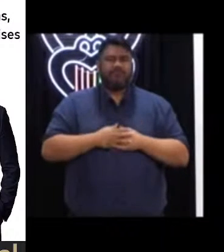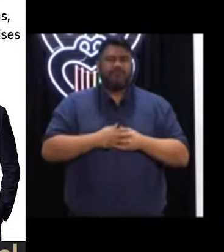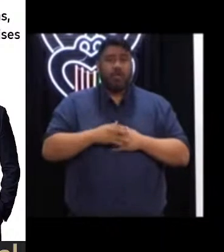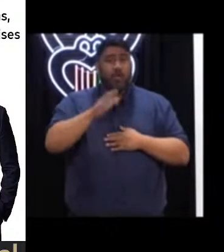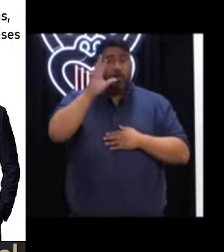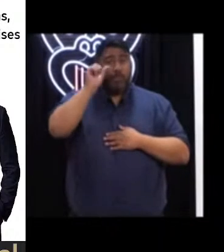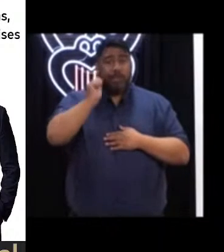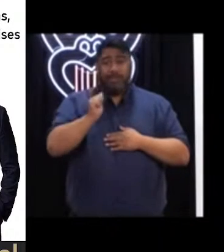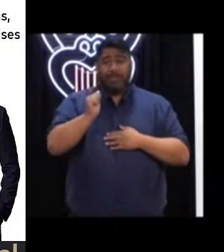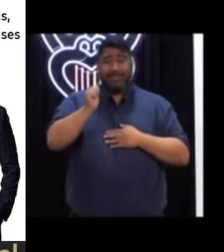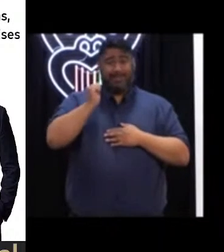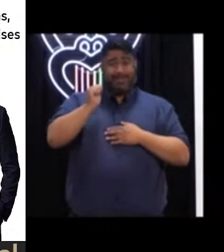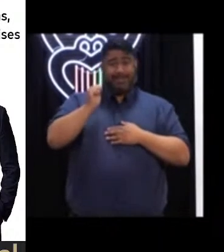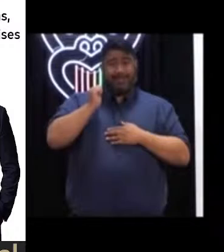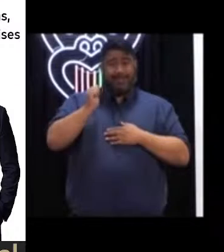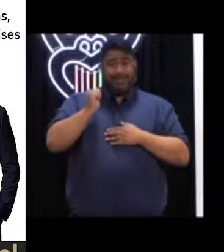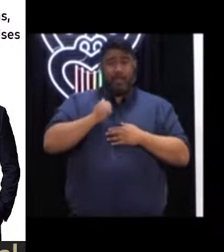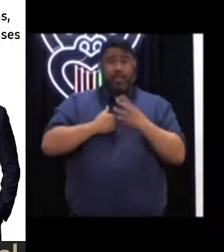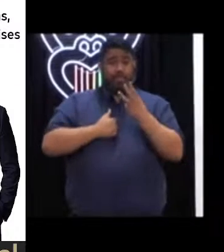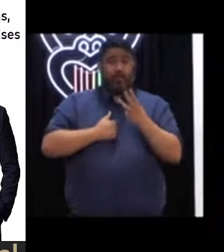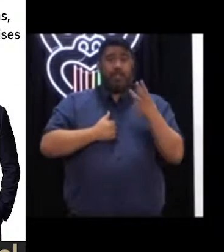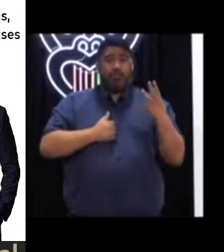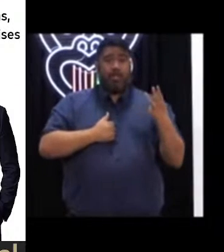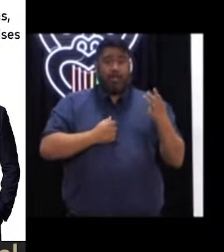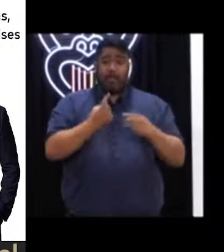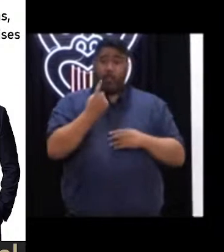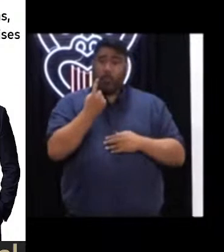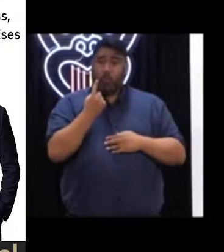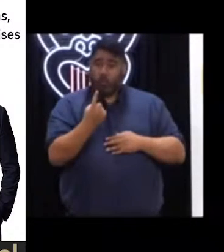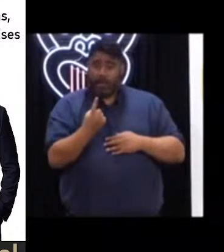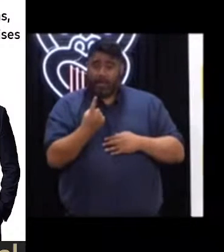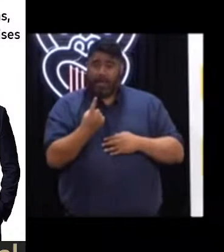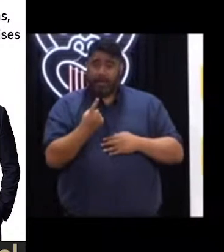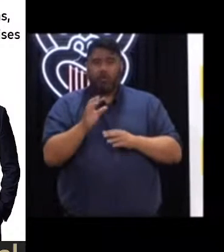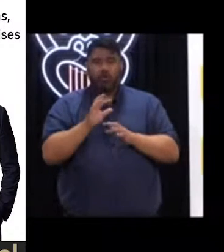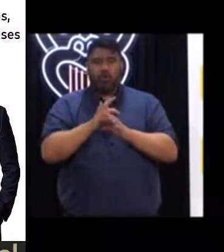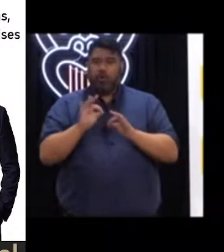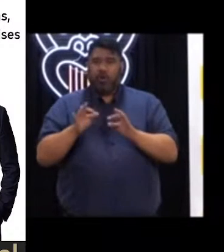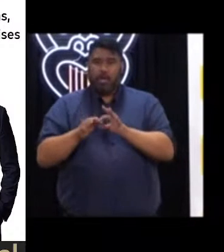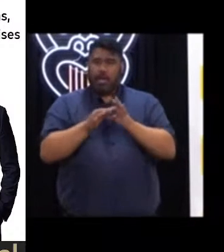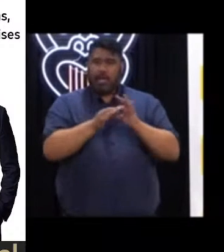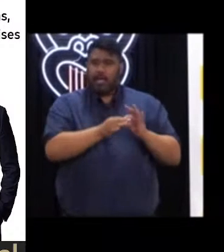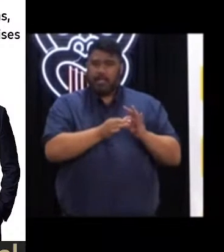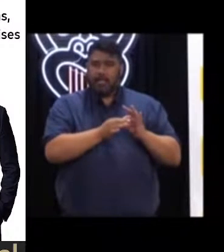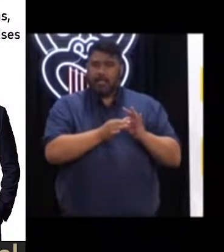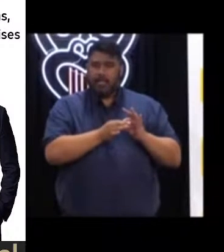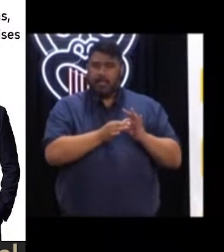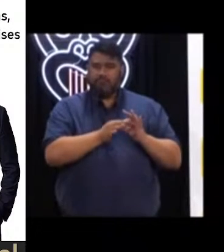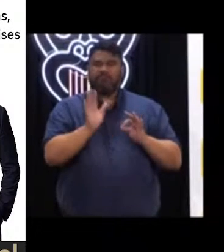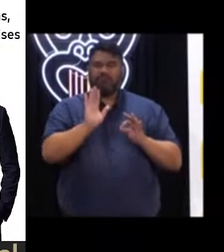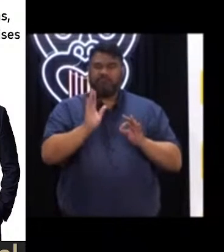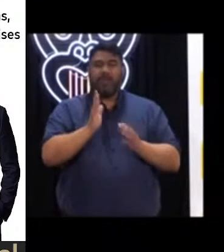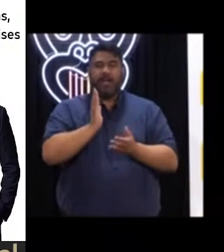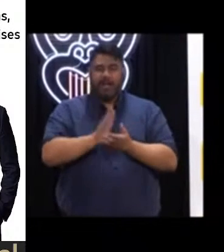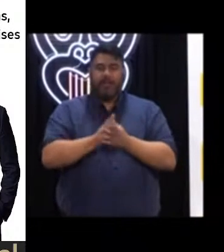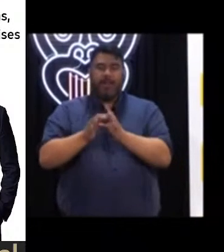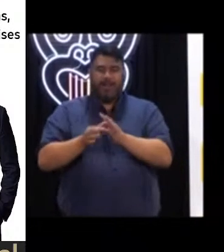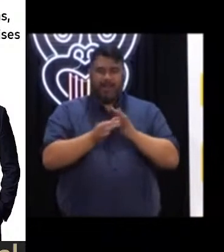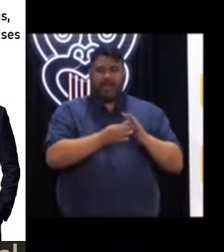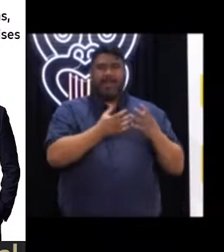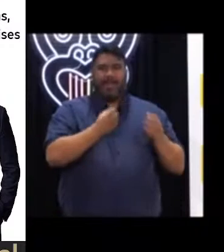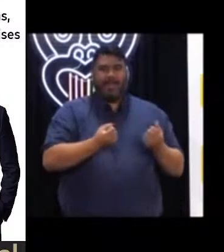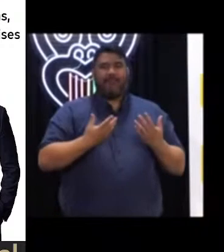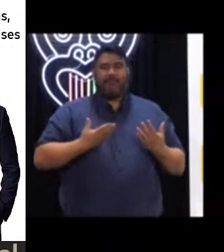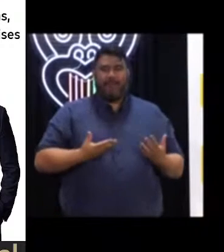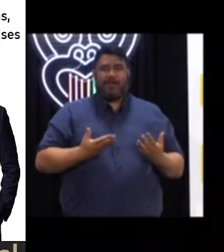announced yesterday, not linked to the outbreak. That case has now been linked. The number of cases in the last 14 days